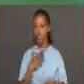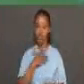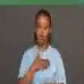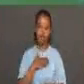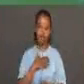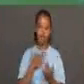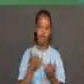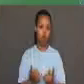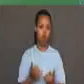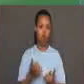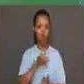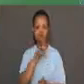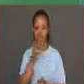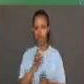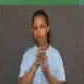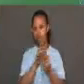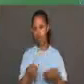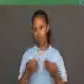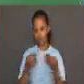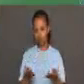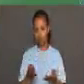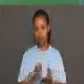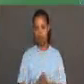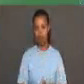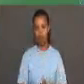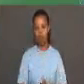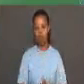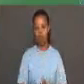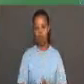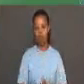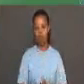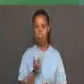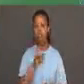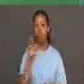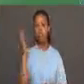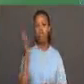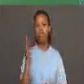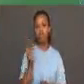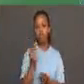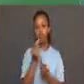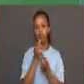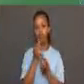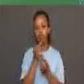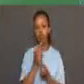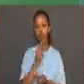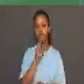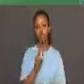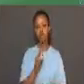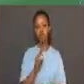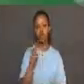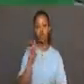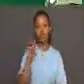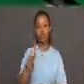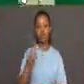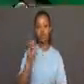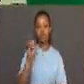please answer this question. What nutrients does the phloem